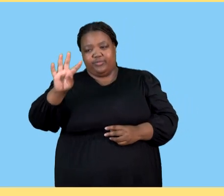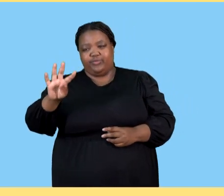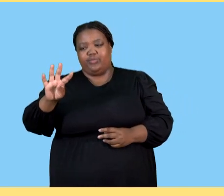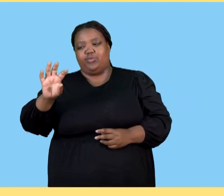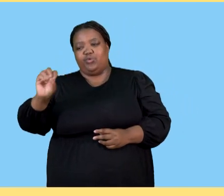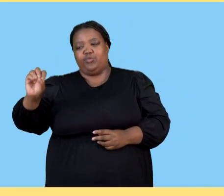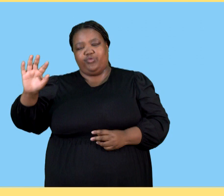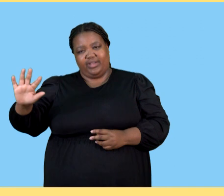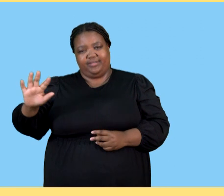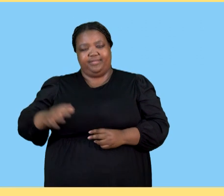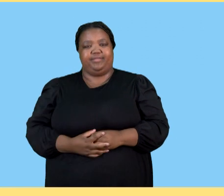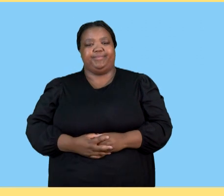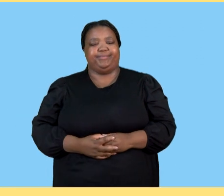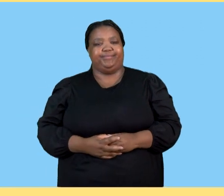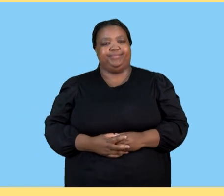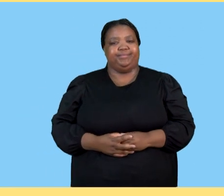62,405.